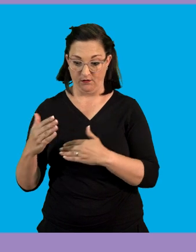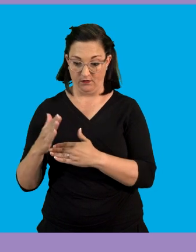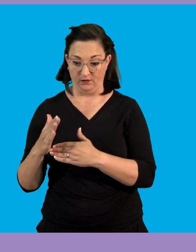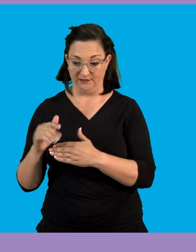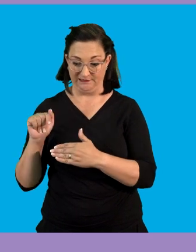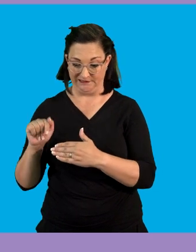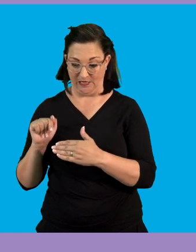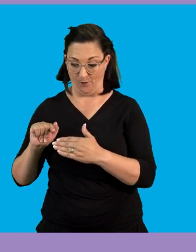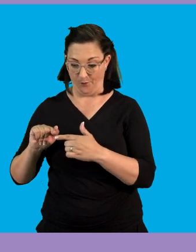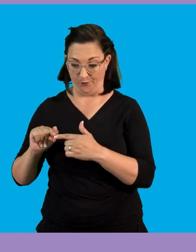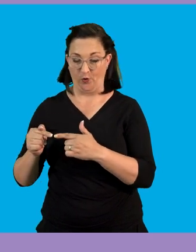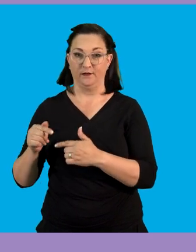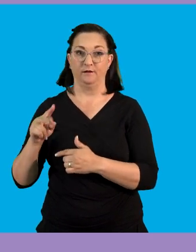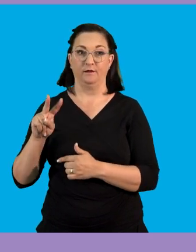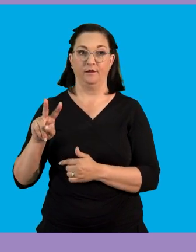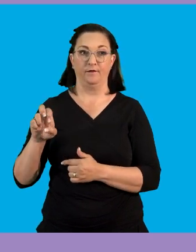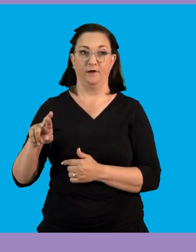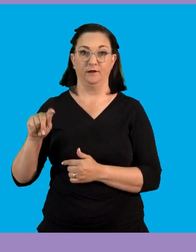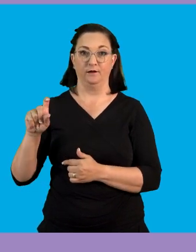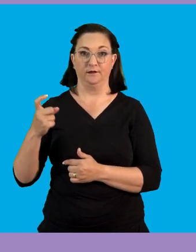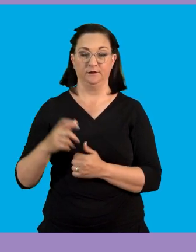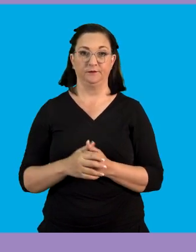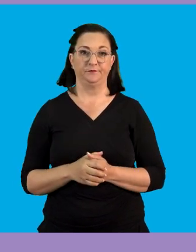doorway becomes the vertex.